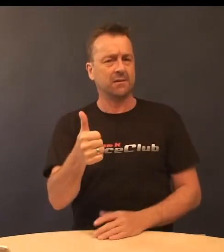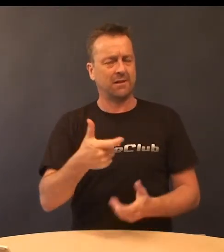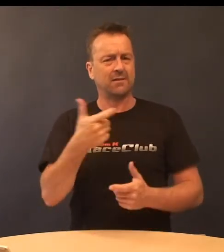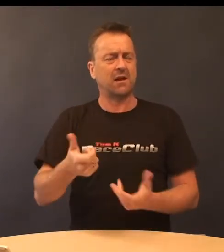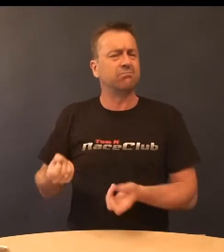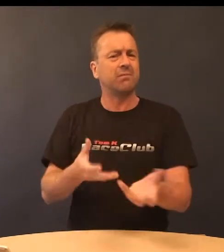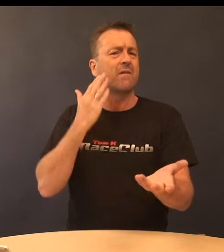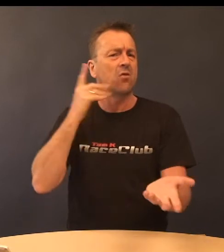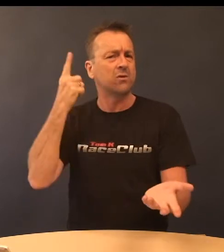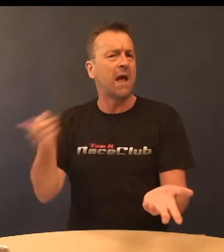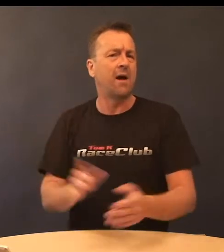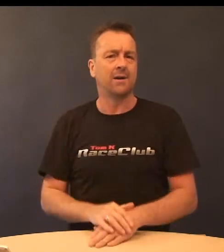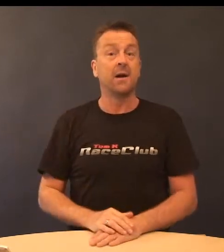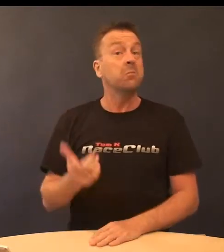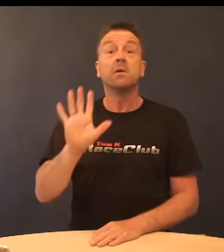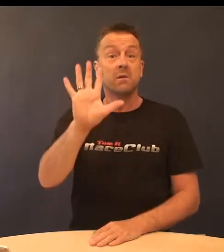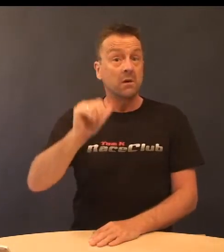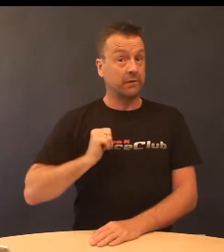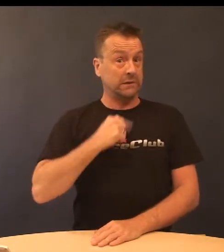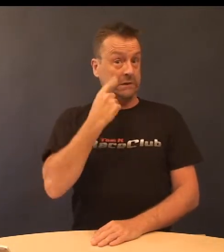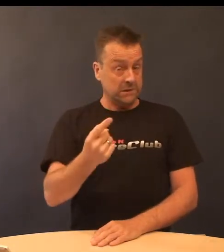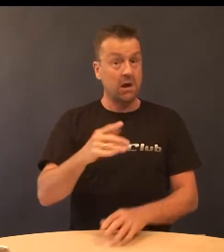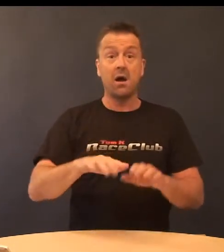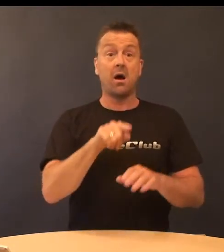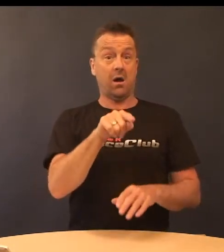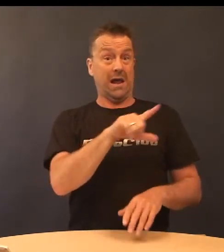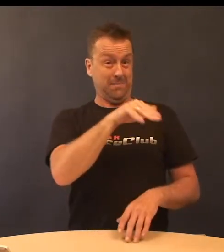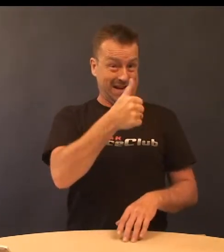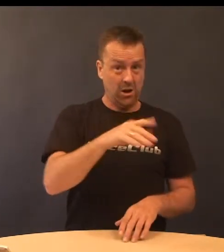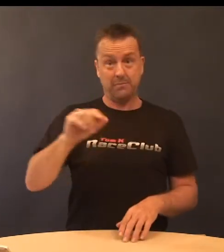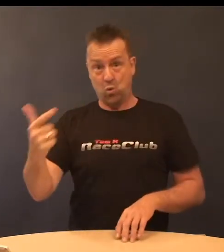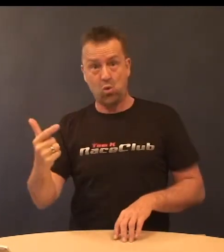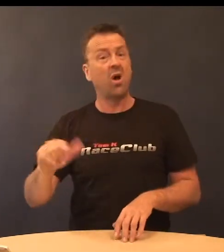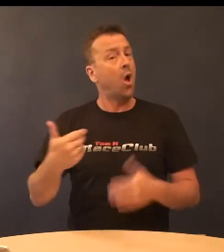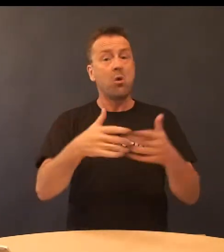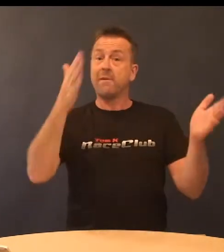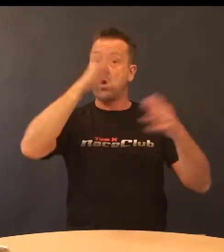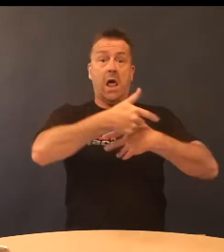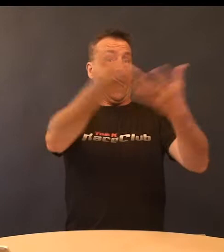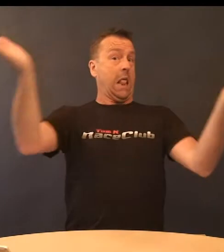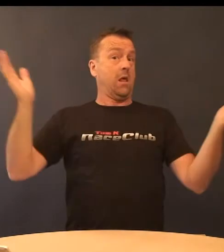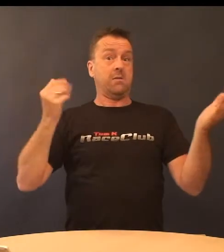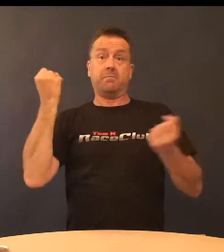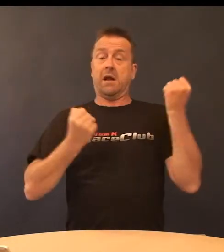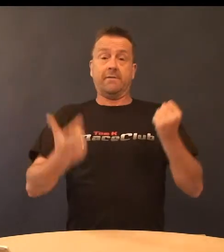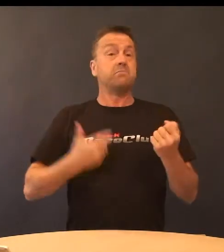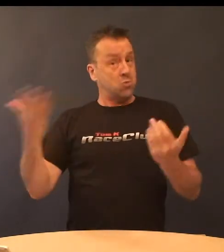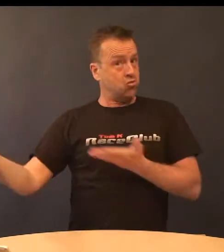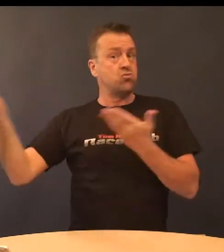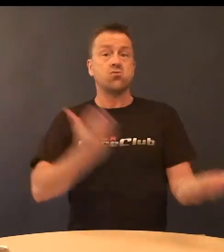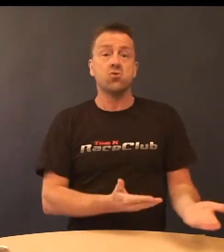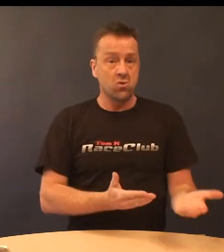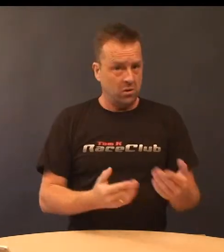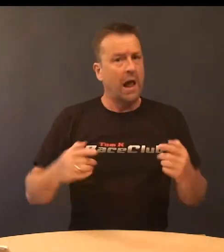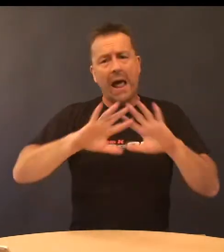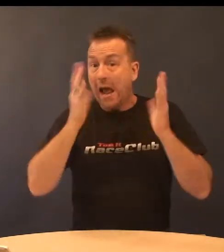Why? In fact, it's important to point out that LMP1 and LMP2 also are open to all tyre manufacturers. Anybody who